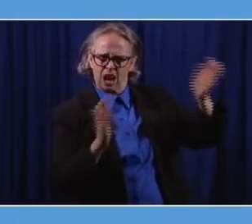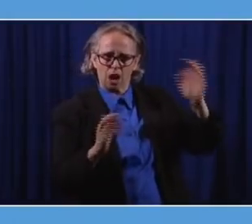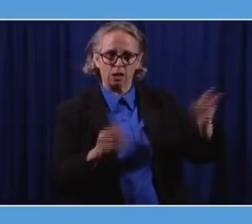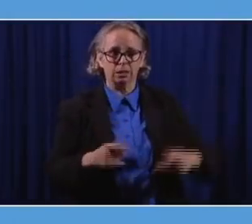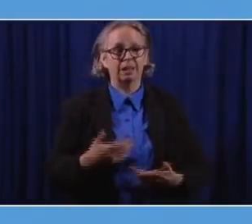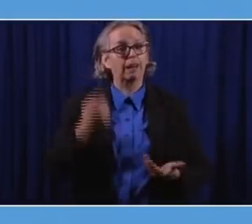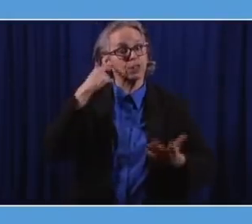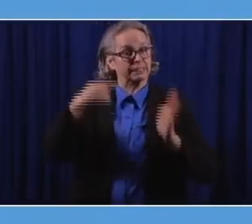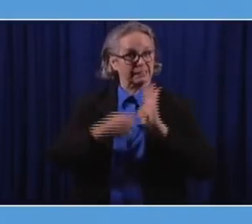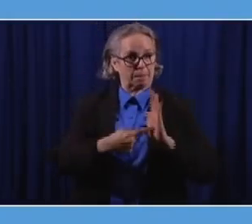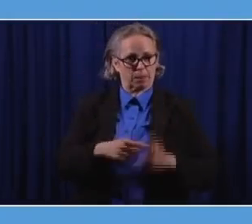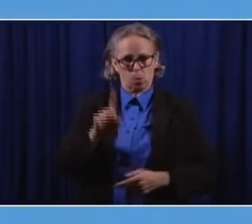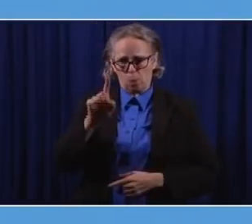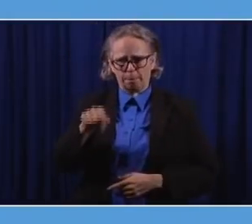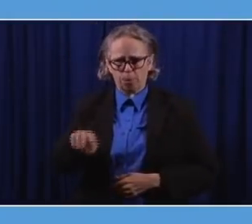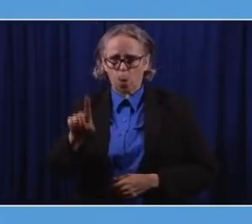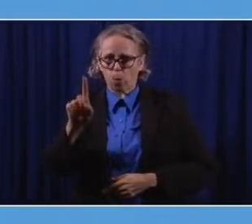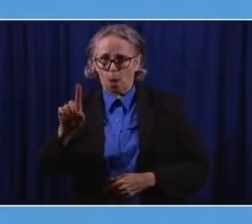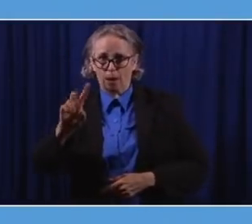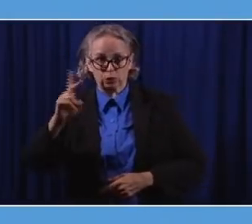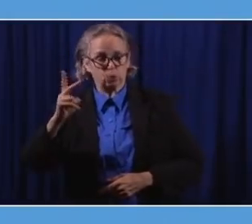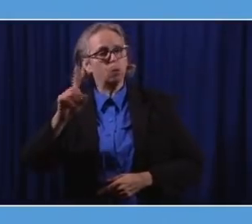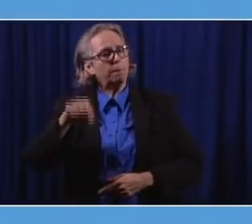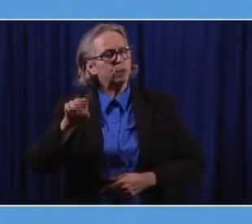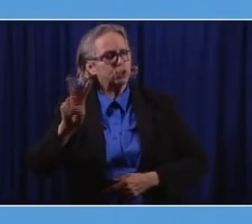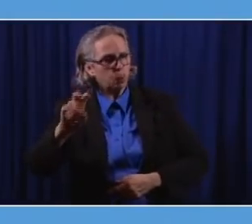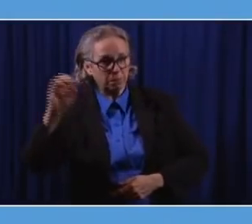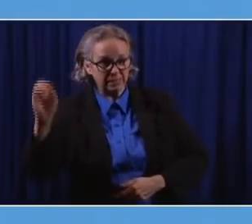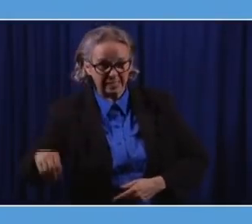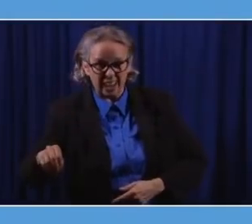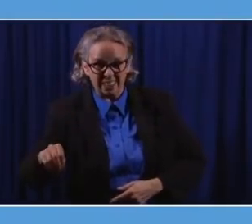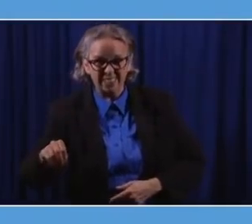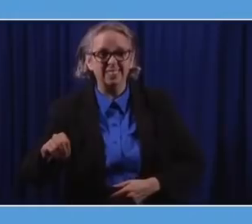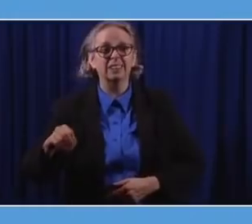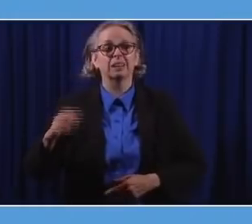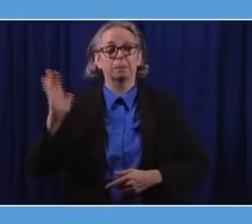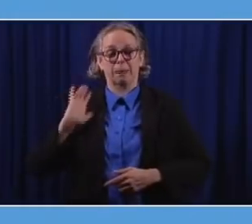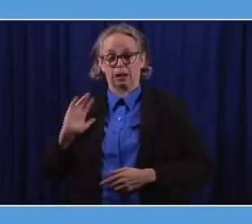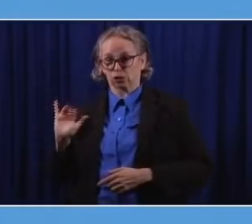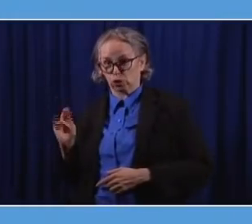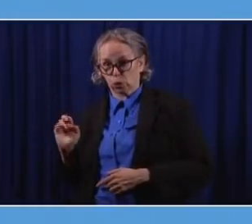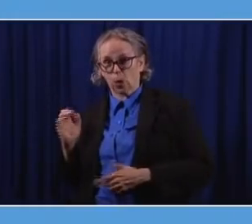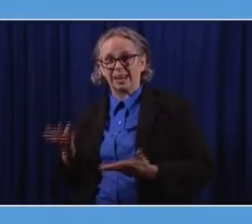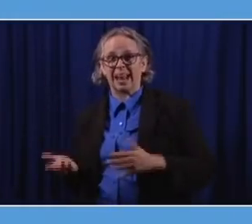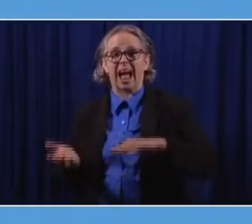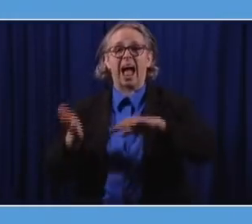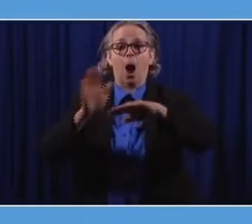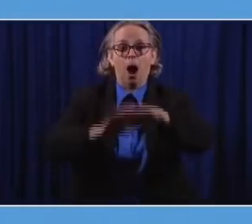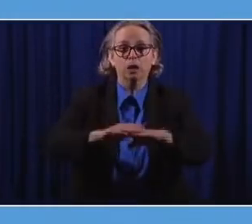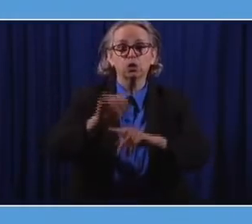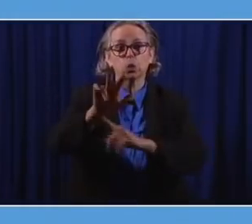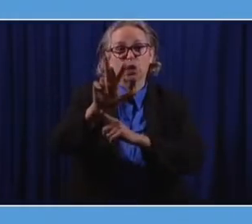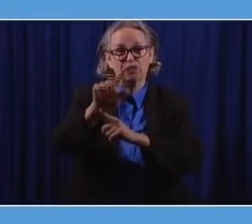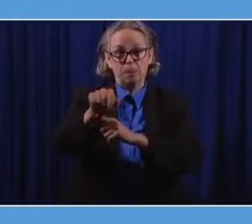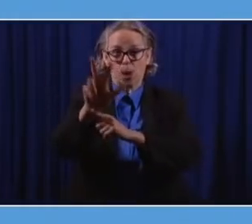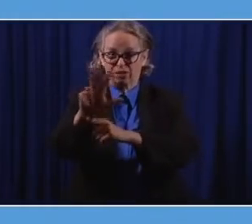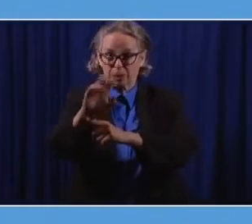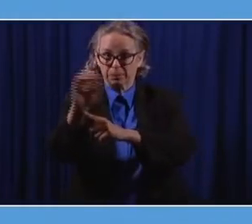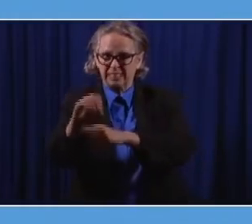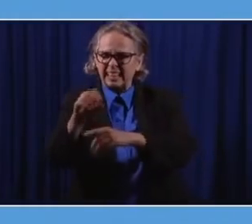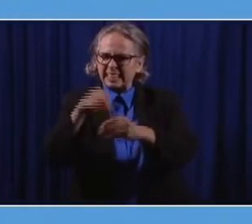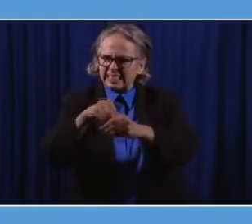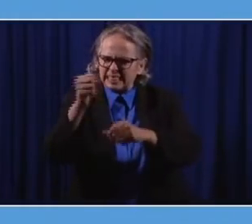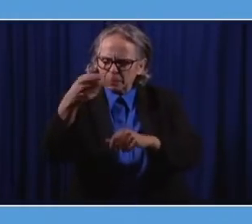June to 3.3% on September 14th. This is fairly consistent with what we've seen